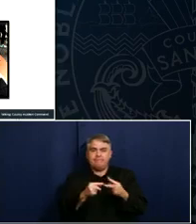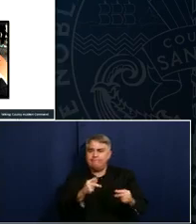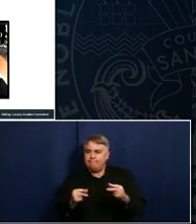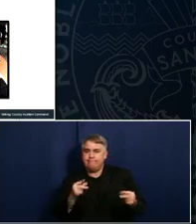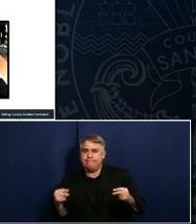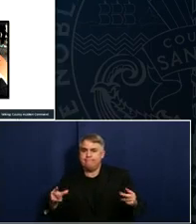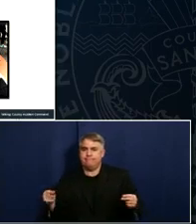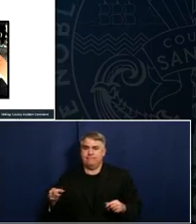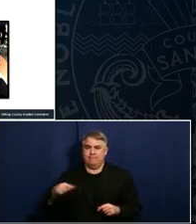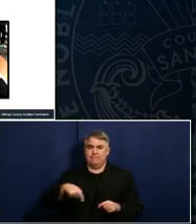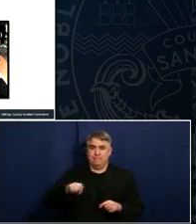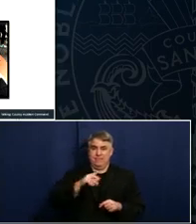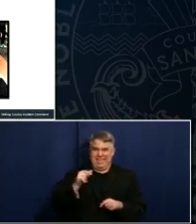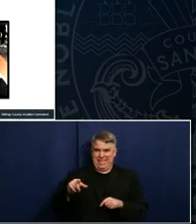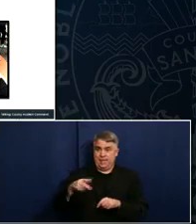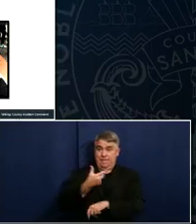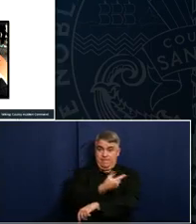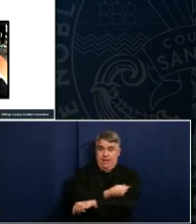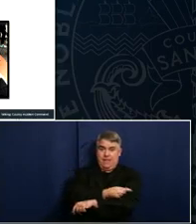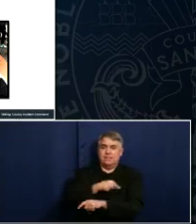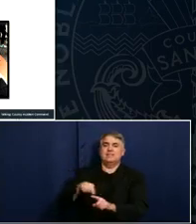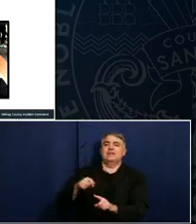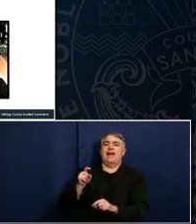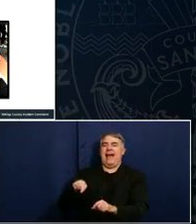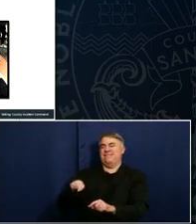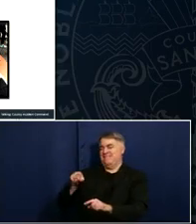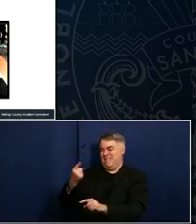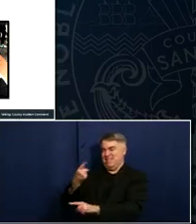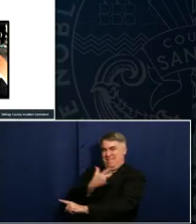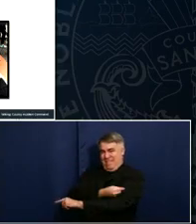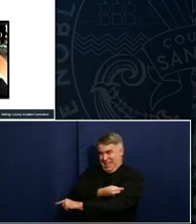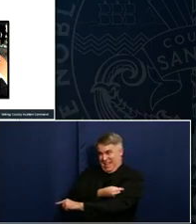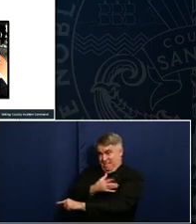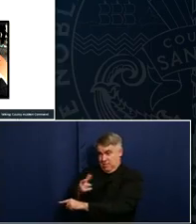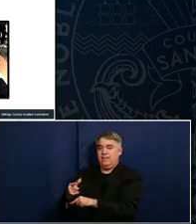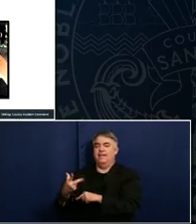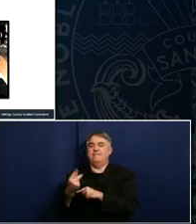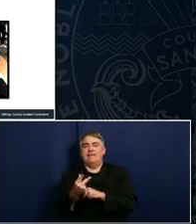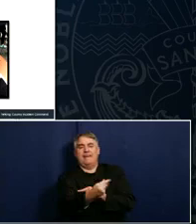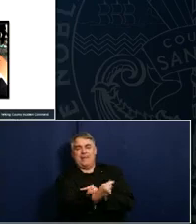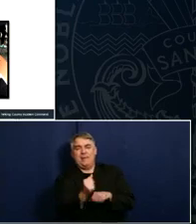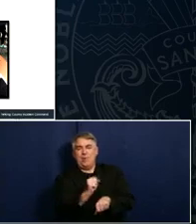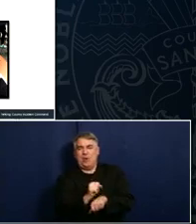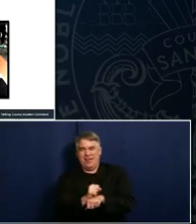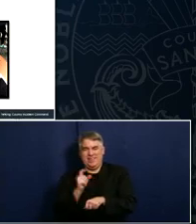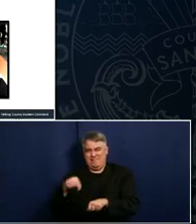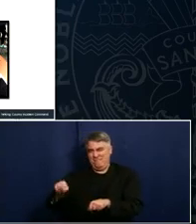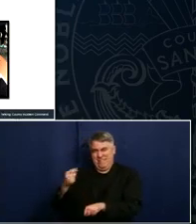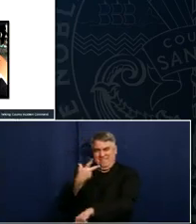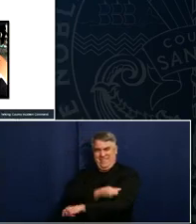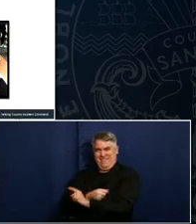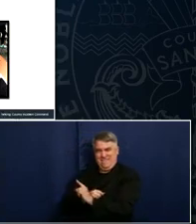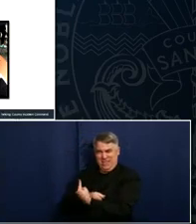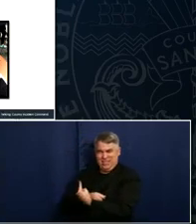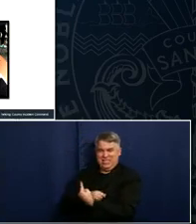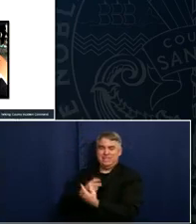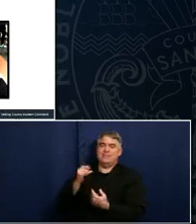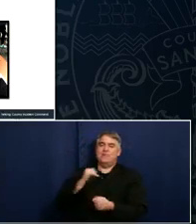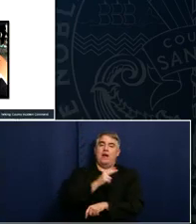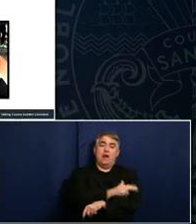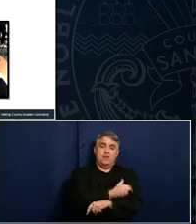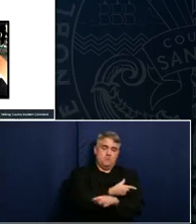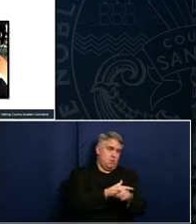vaccinators, making sure we're building the workforce. Our hospitals and clinics have really stepped up to the plate. We enlist the support